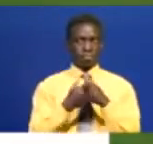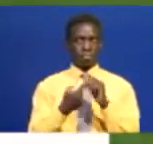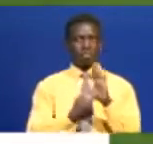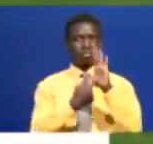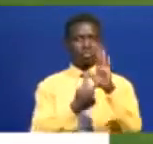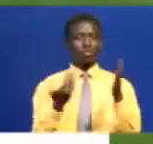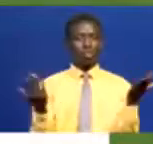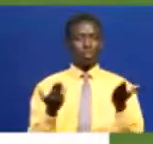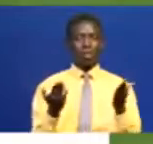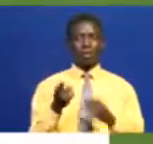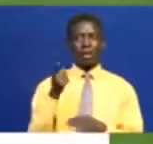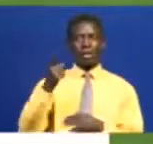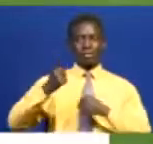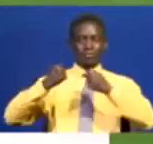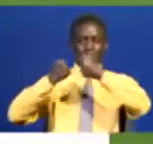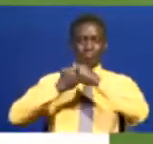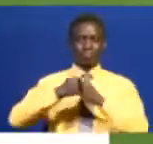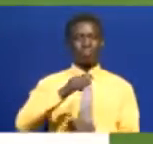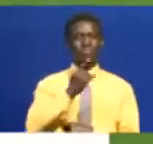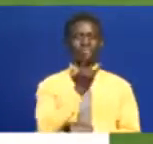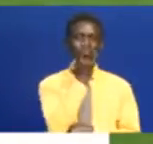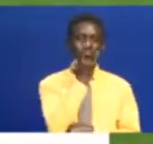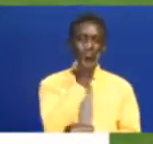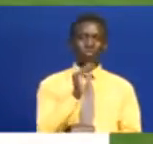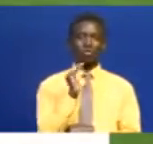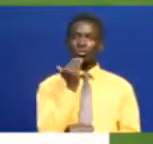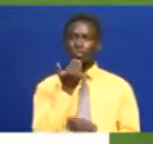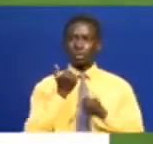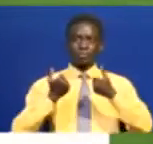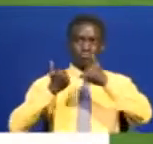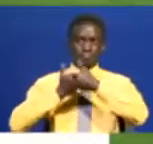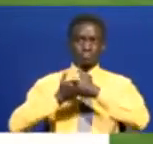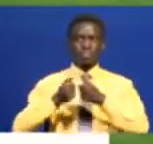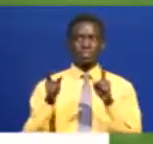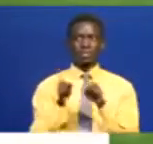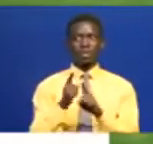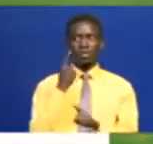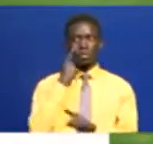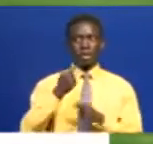Mashemeji Derby, pitting Gor Mahia and FC Leopards, as well as the match